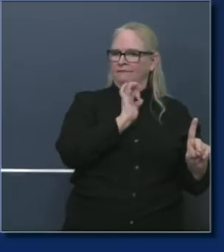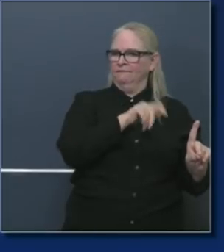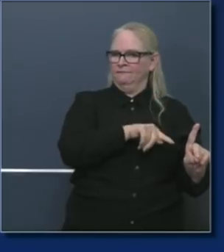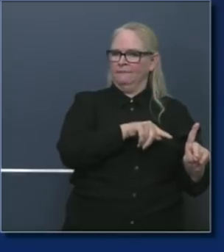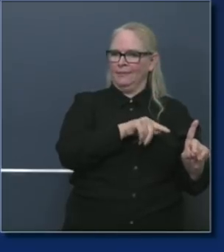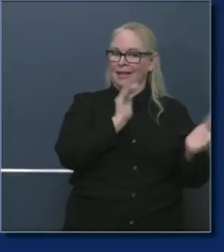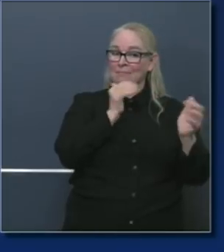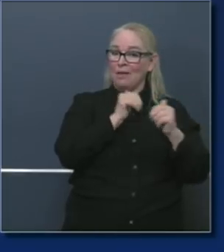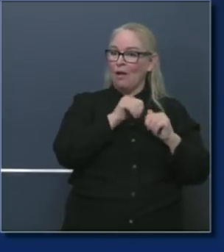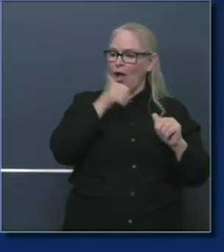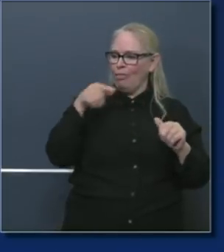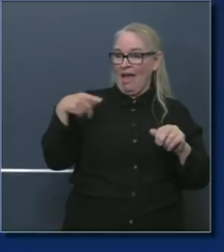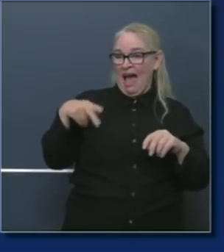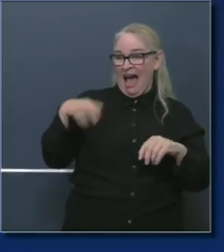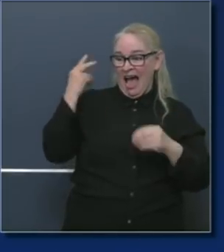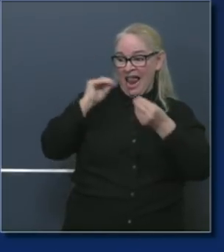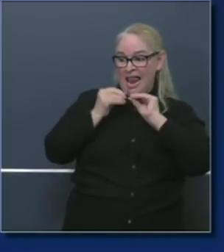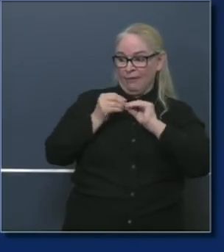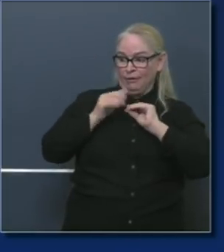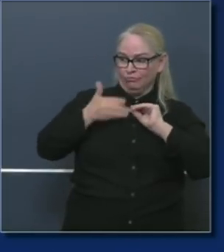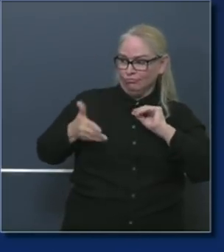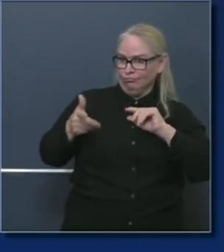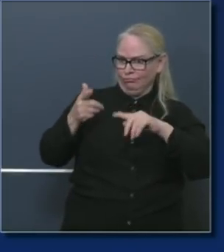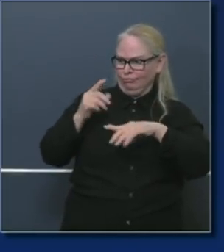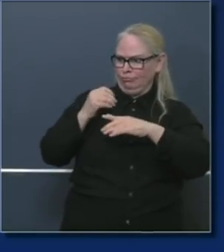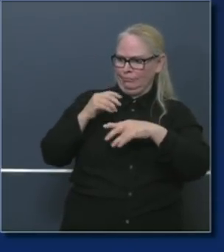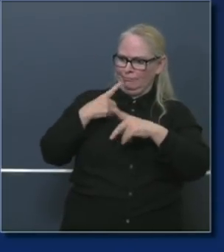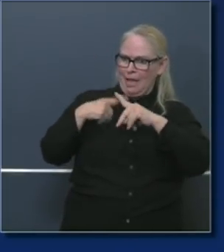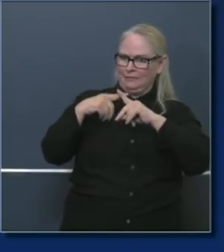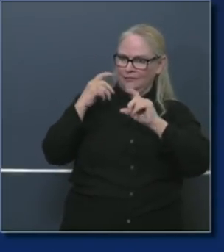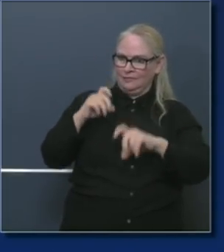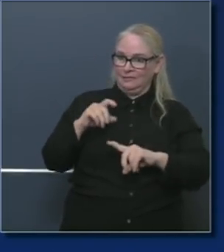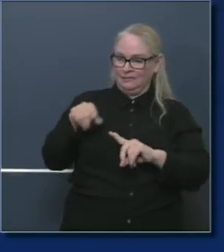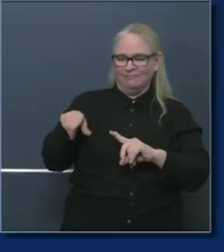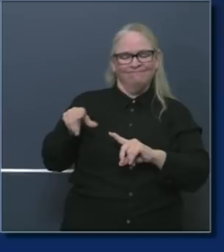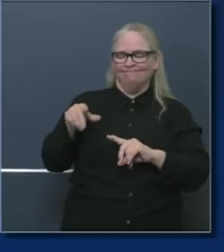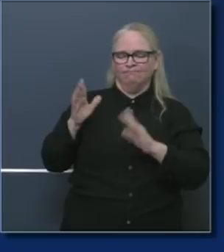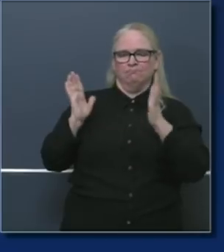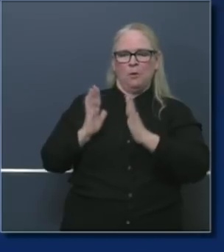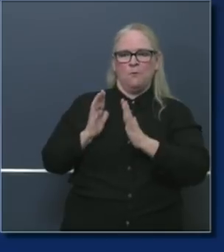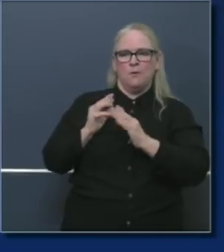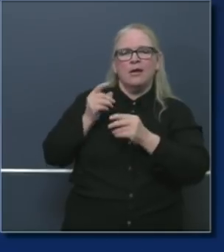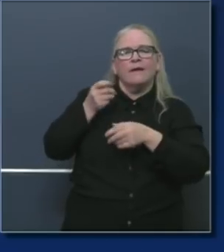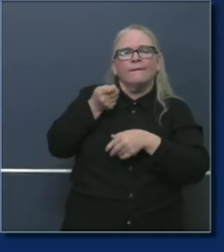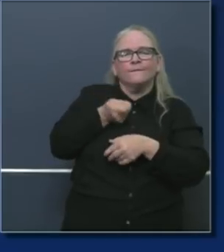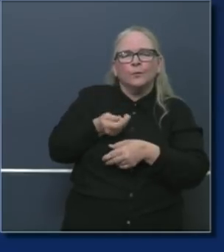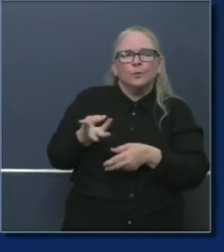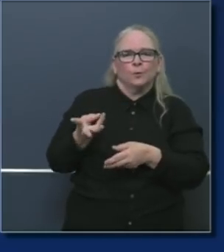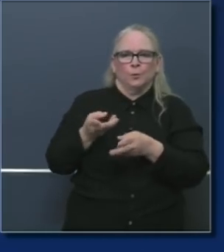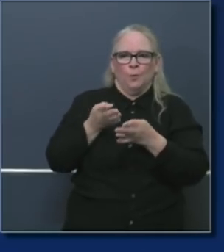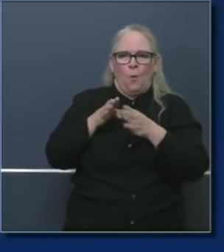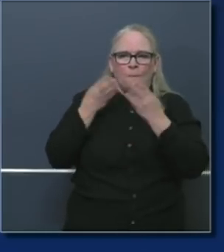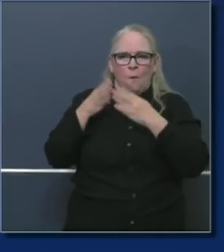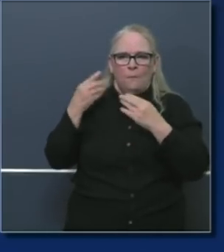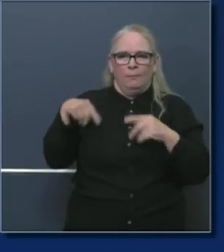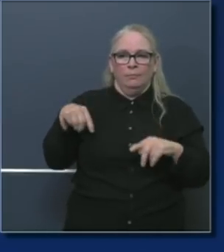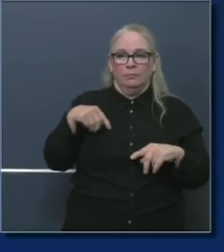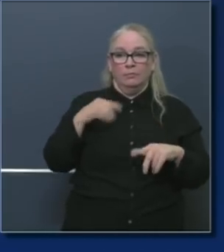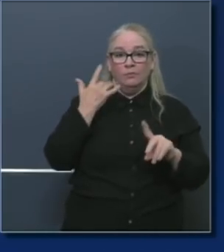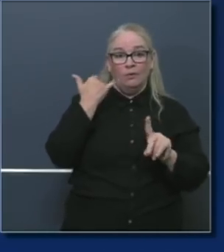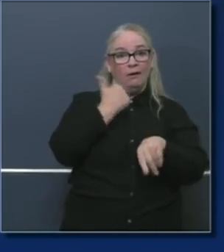to a number of the things that I will walk you through in a moment that they're able to achieve. And these are all based on